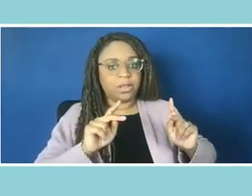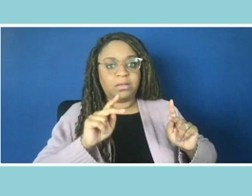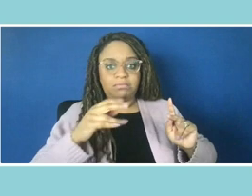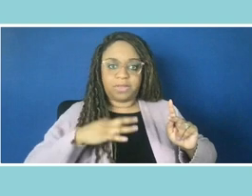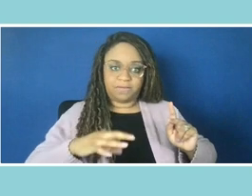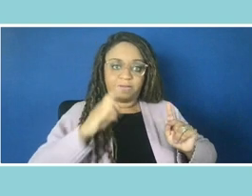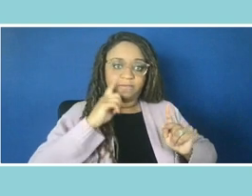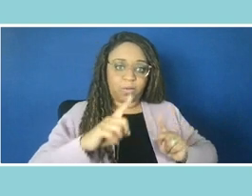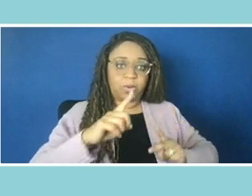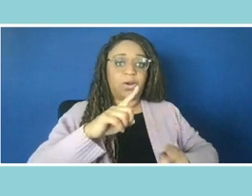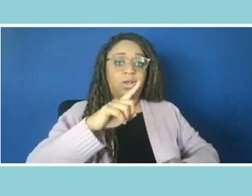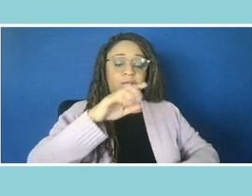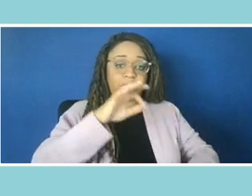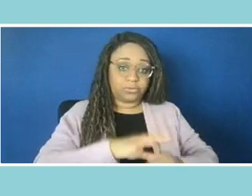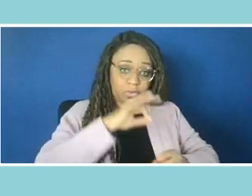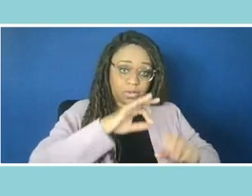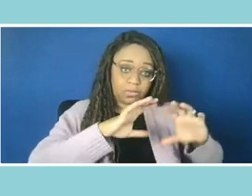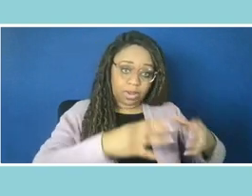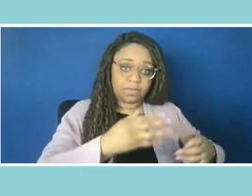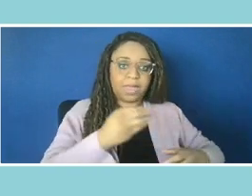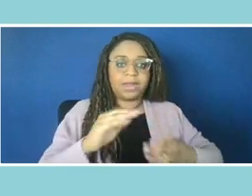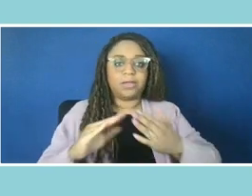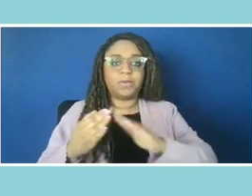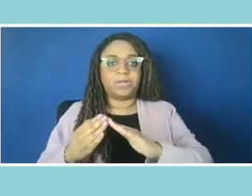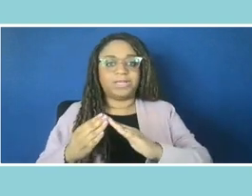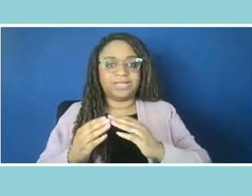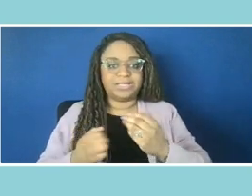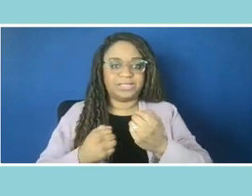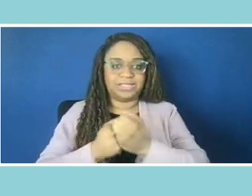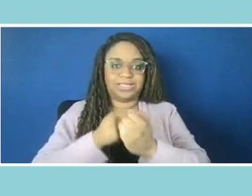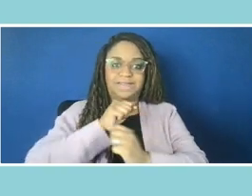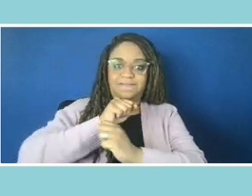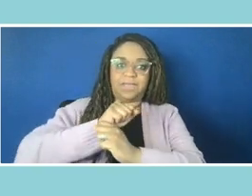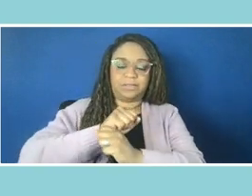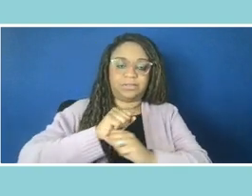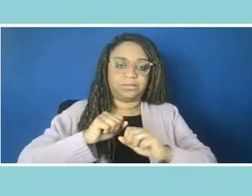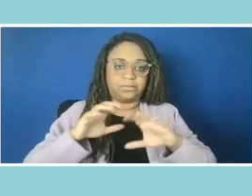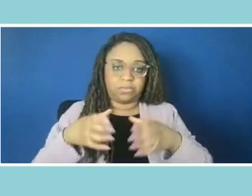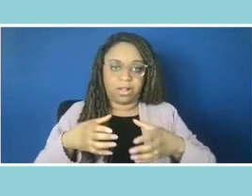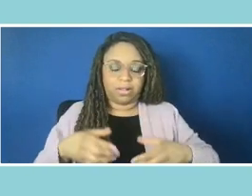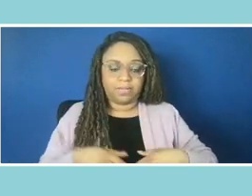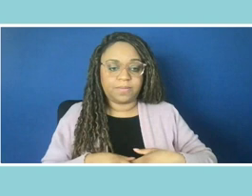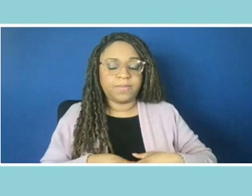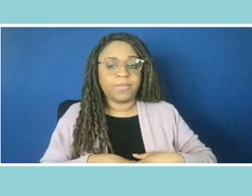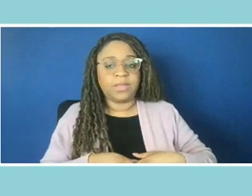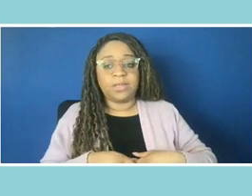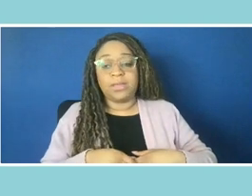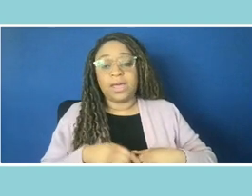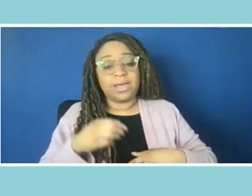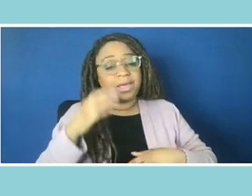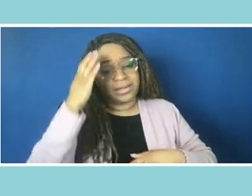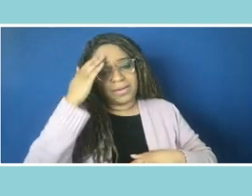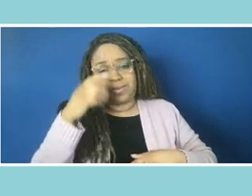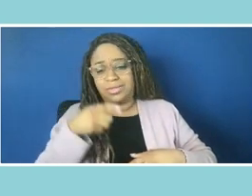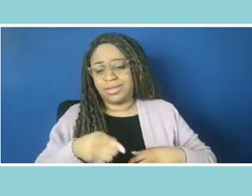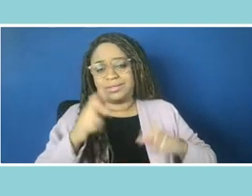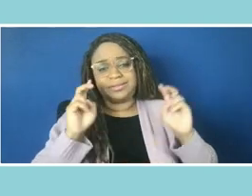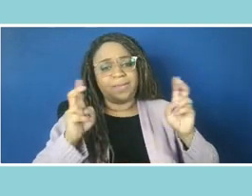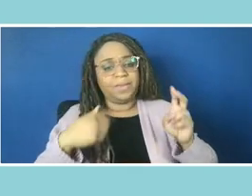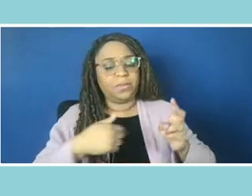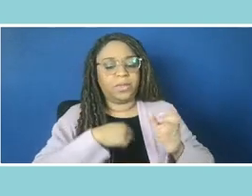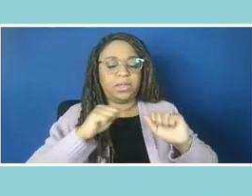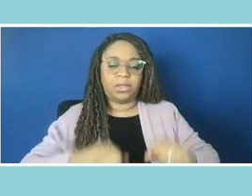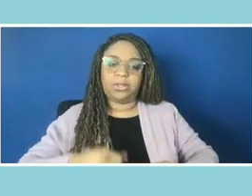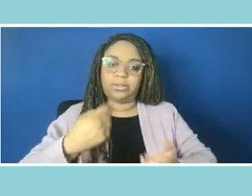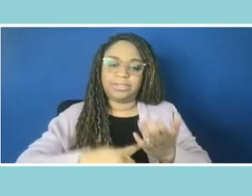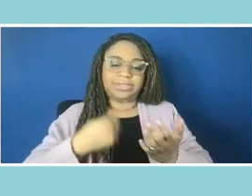realm. And this is obviously something that we can talk about for an extremely, like, for much longer than 30